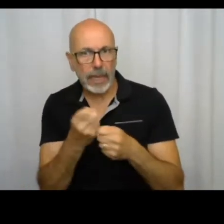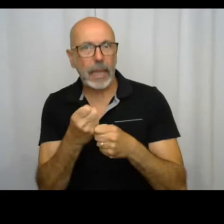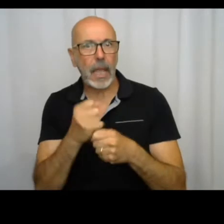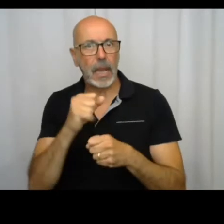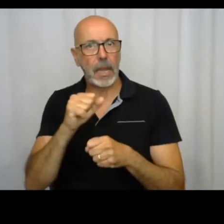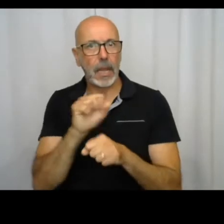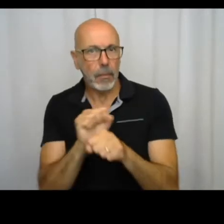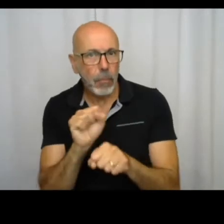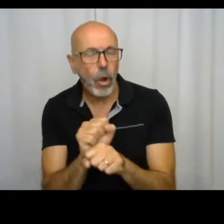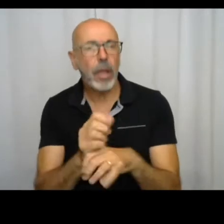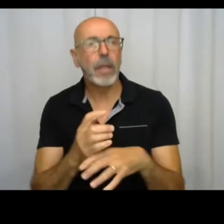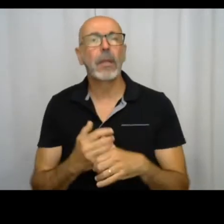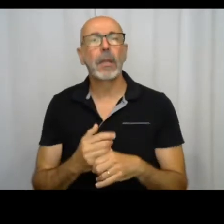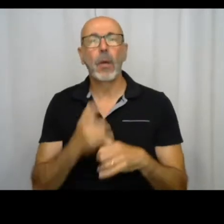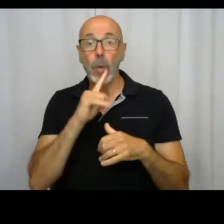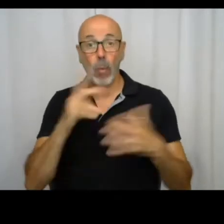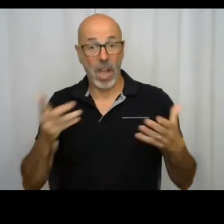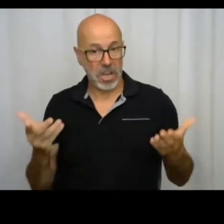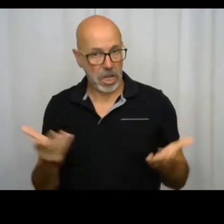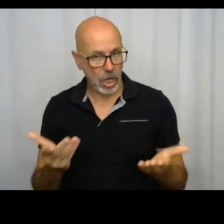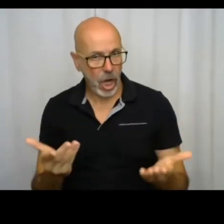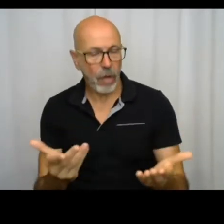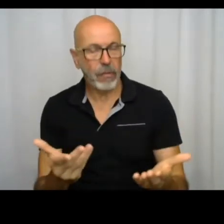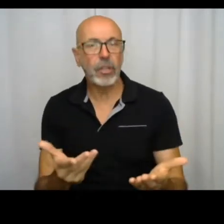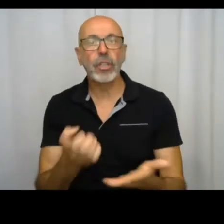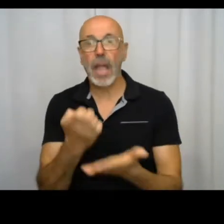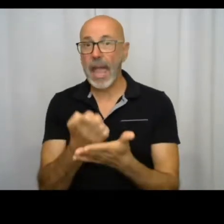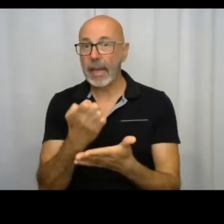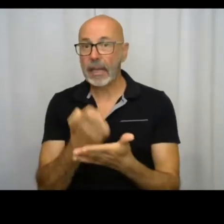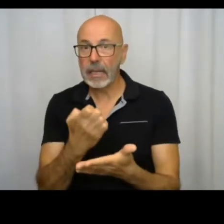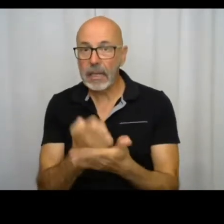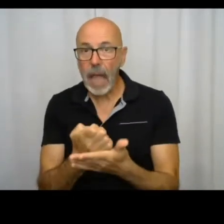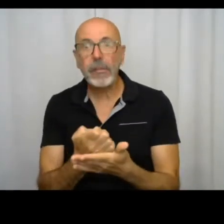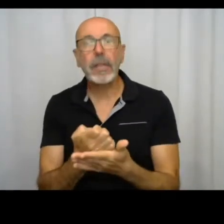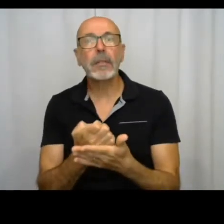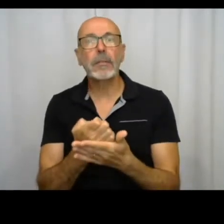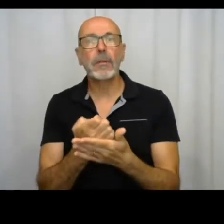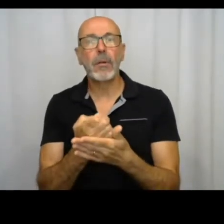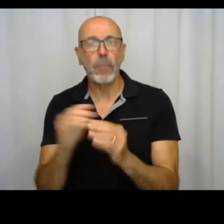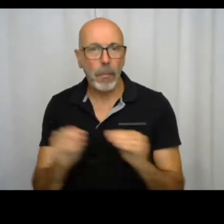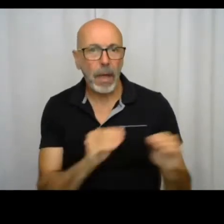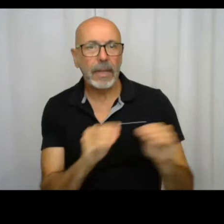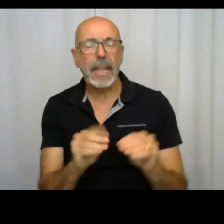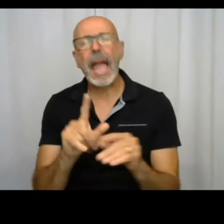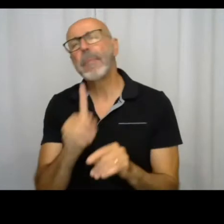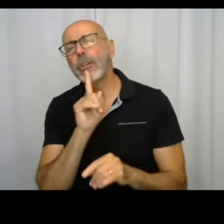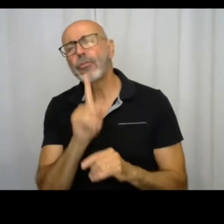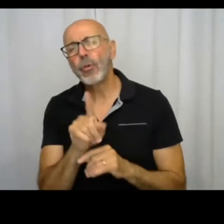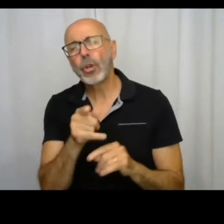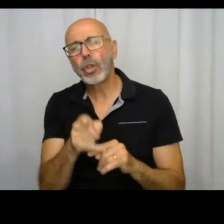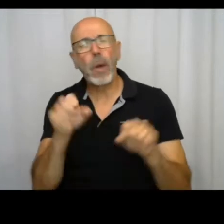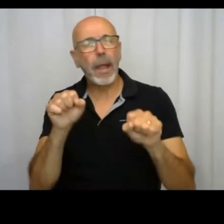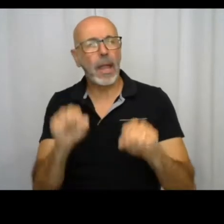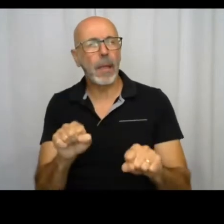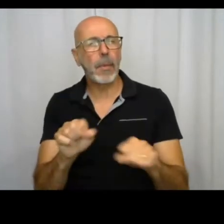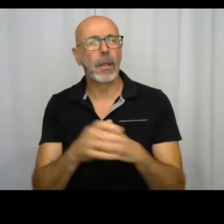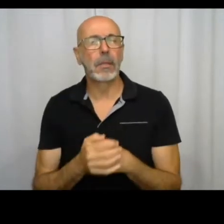want to ensure and encourage economic mobility and making sure that you are able to be